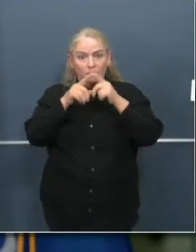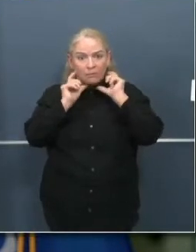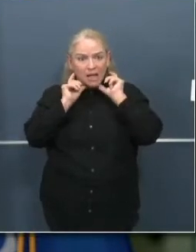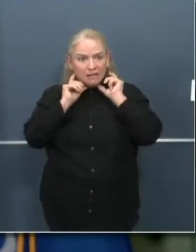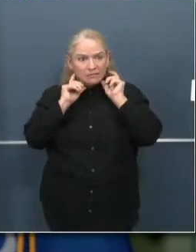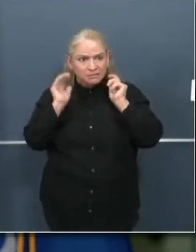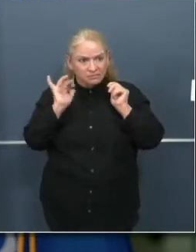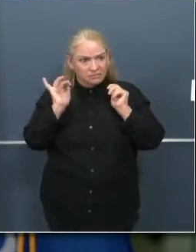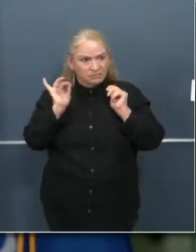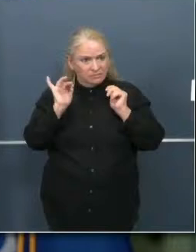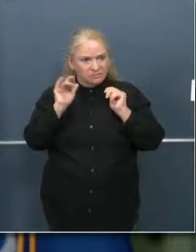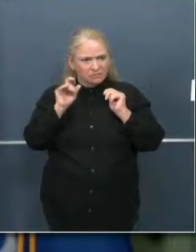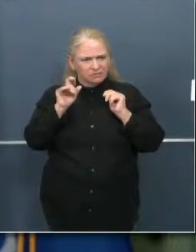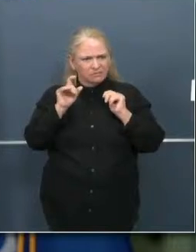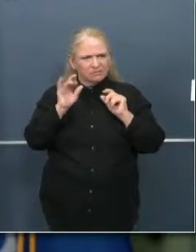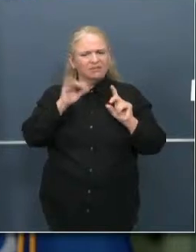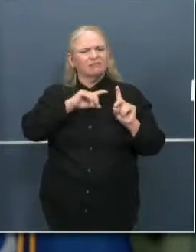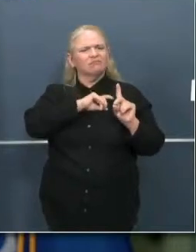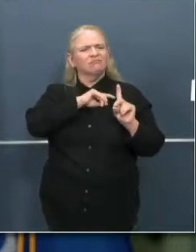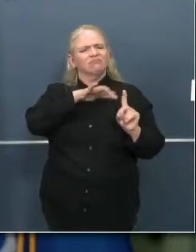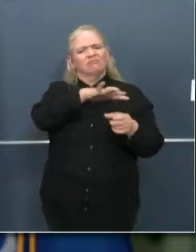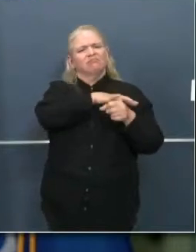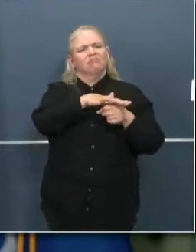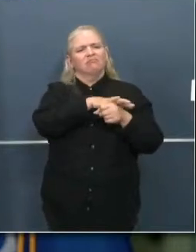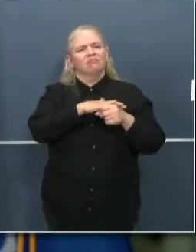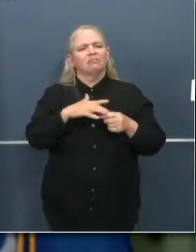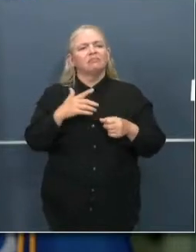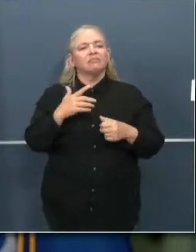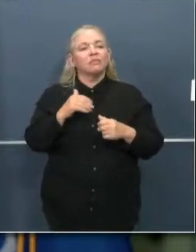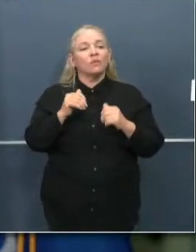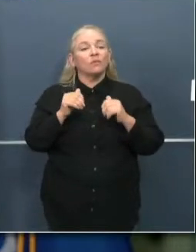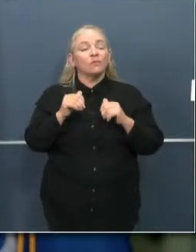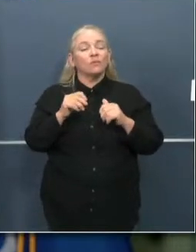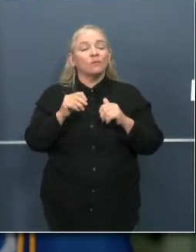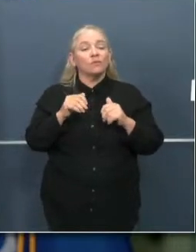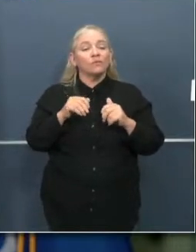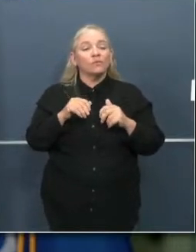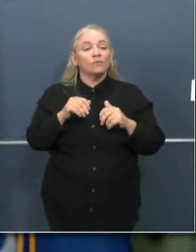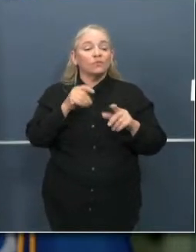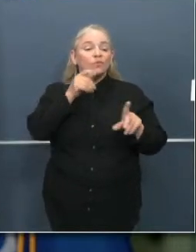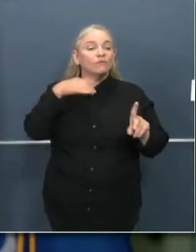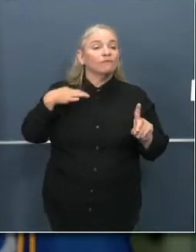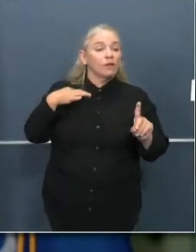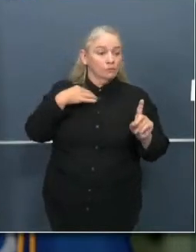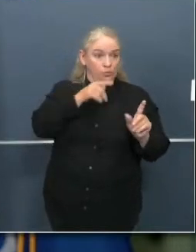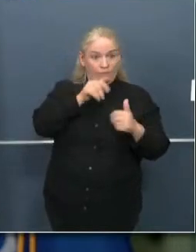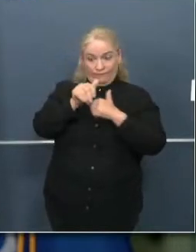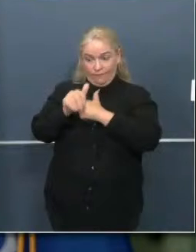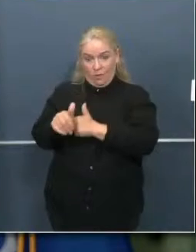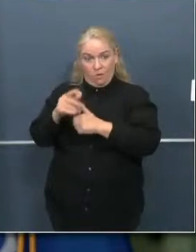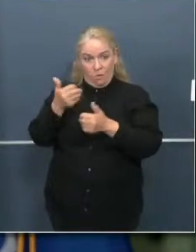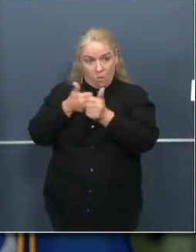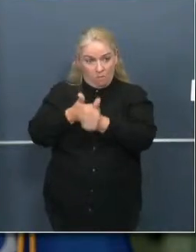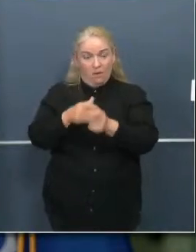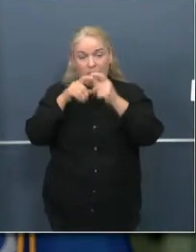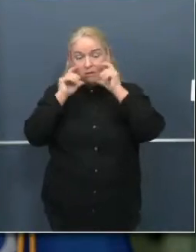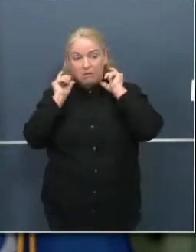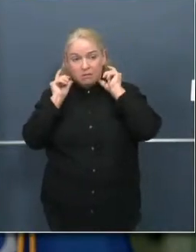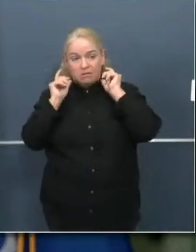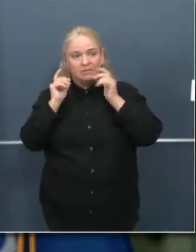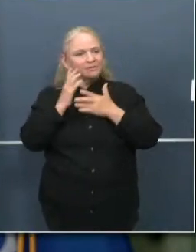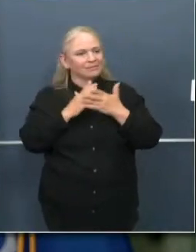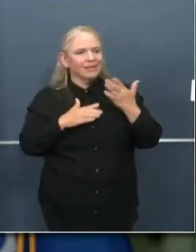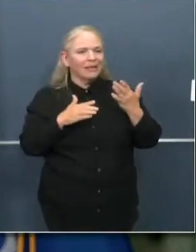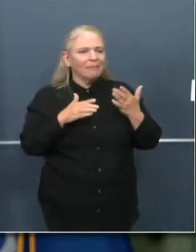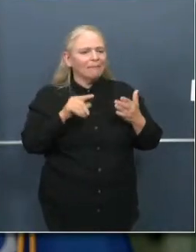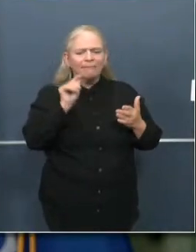local jurisdictions like ours will have a hard time falling in line. So in order to achieve that ramped up enforcement you mentioned, how will you do that